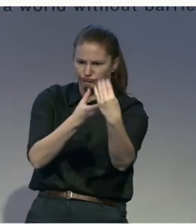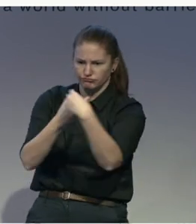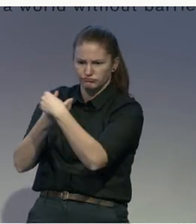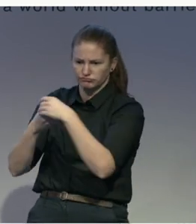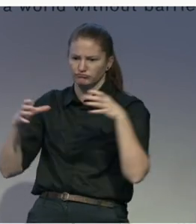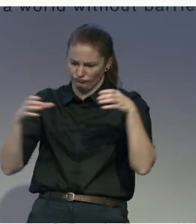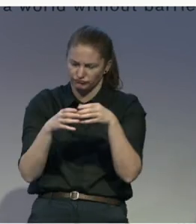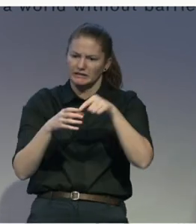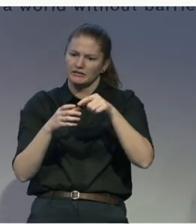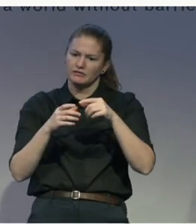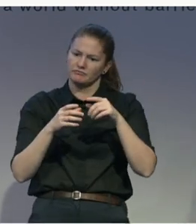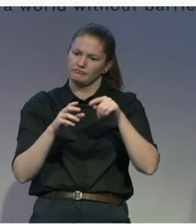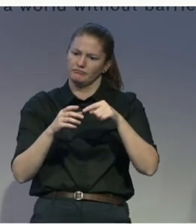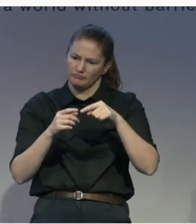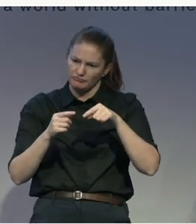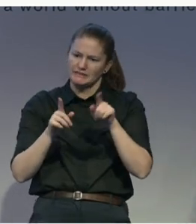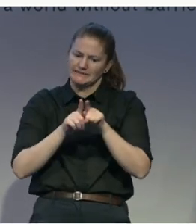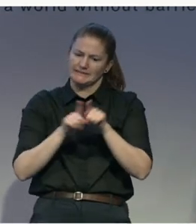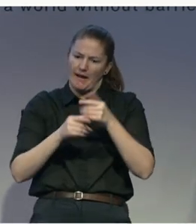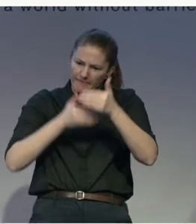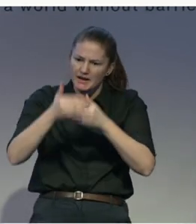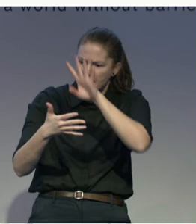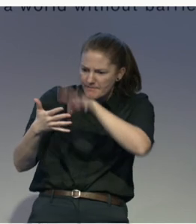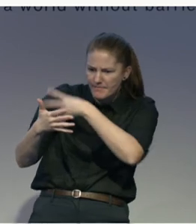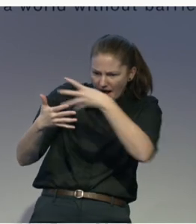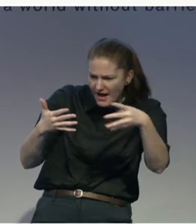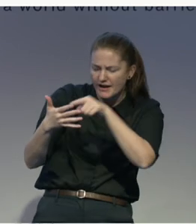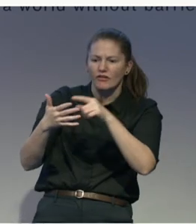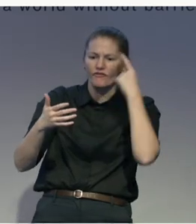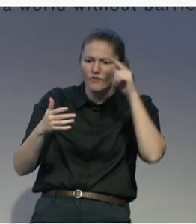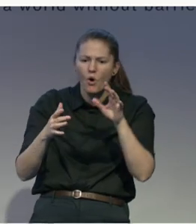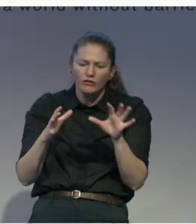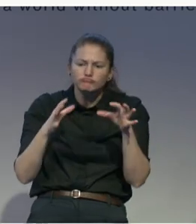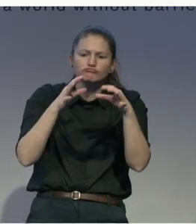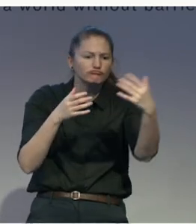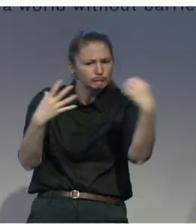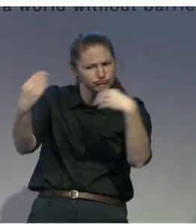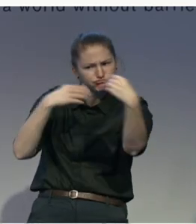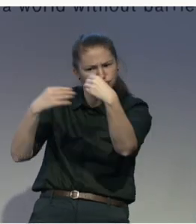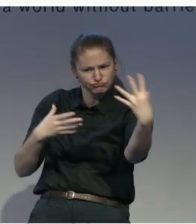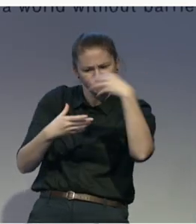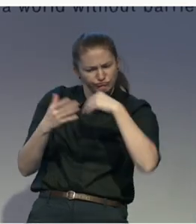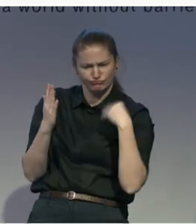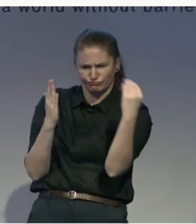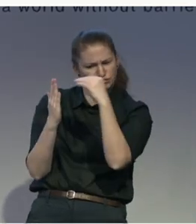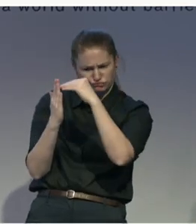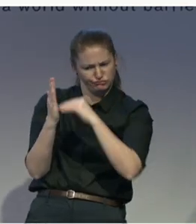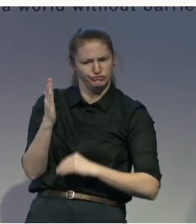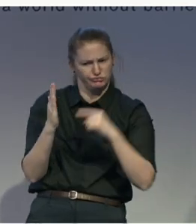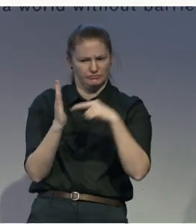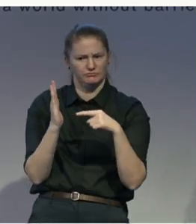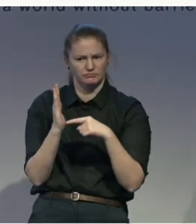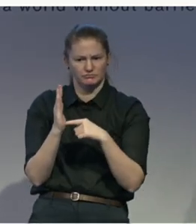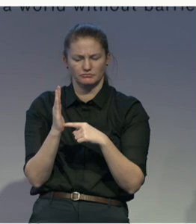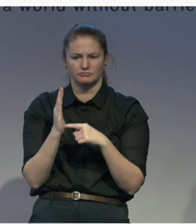investment plan. Because of the projects, we got a very high percentage of a person with disability